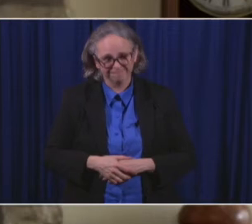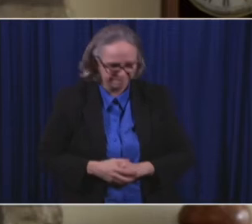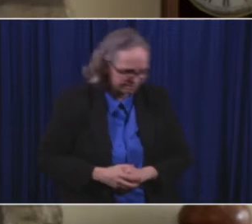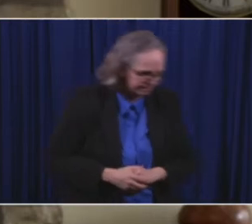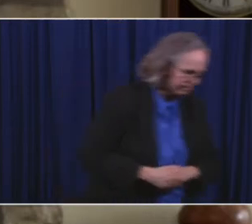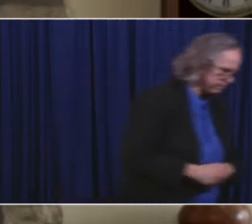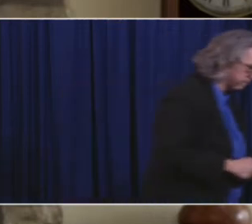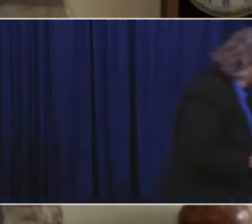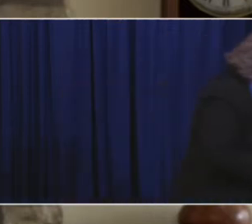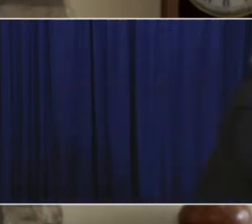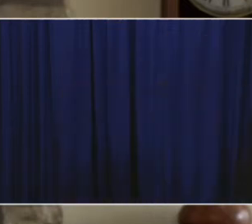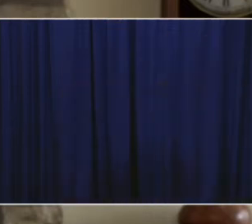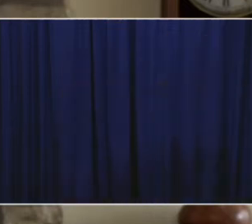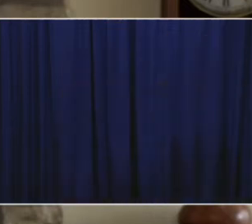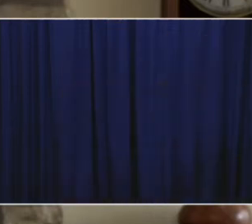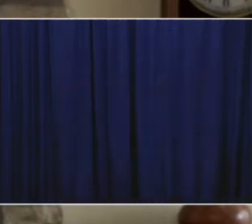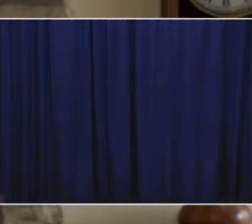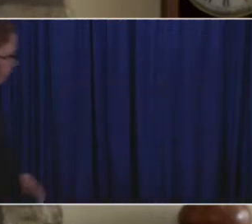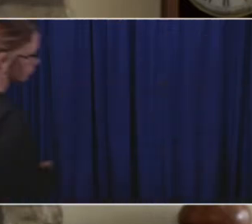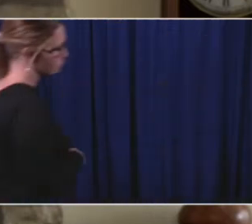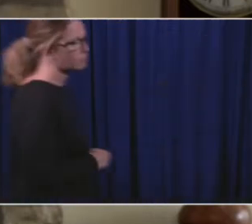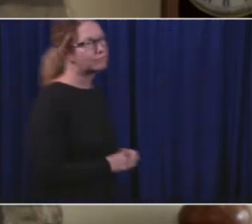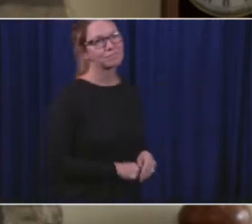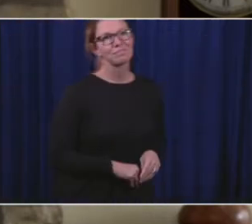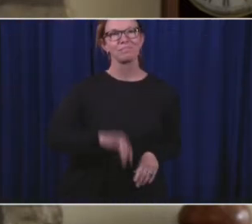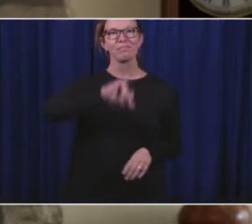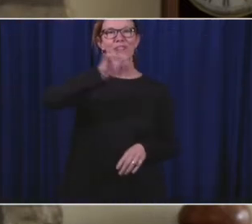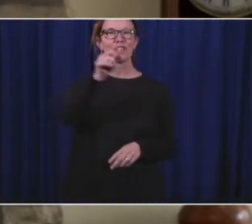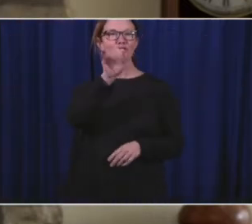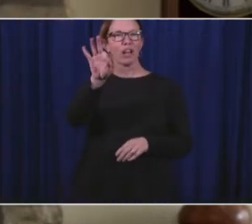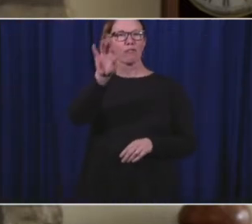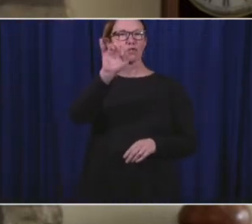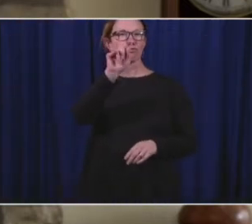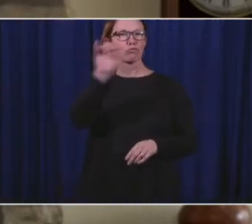Next question is from Jeff Reddick at WSYX in Columbus.